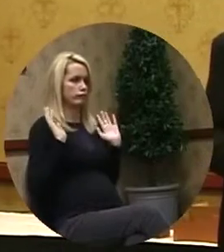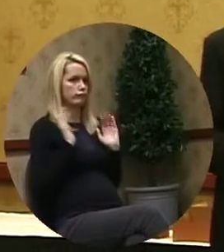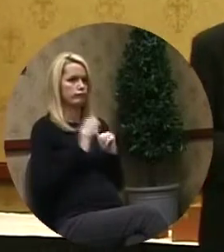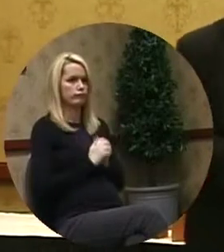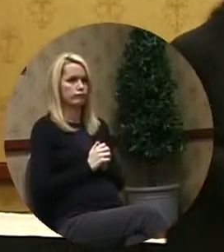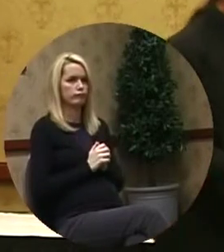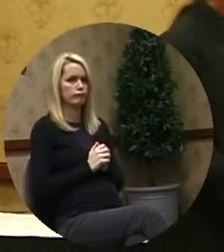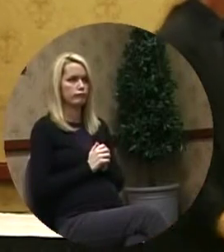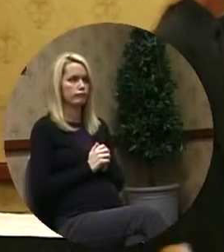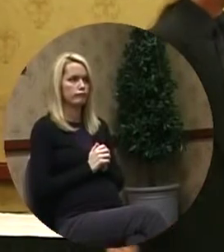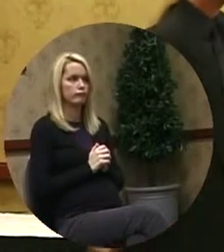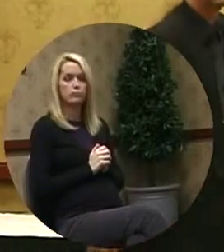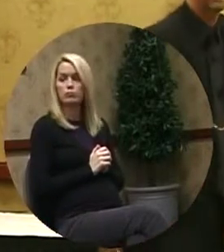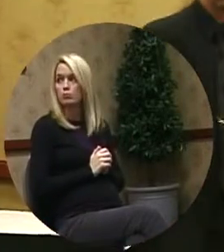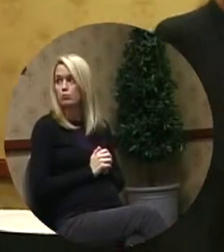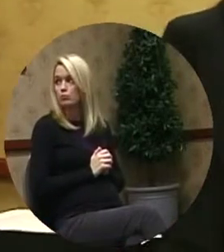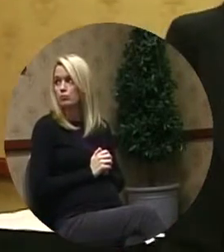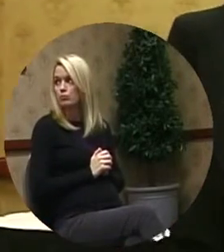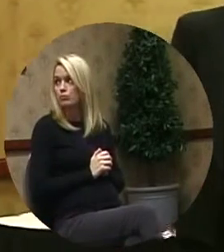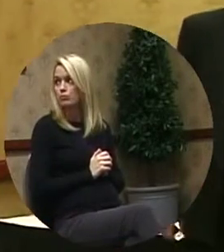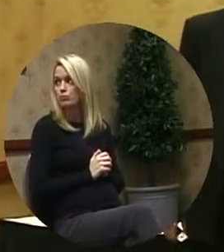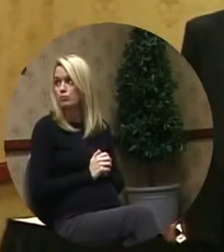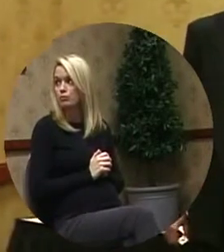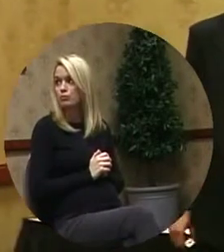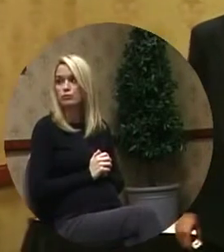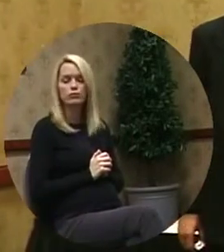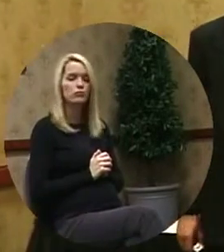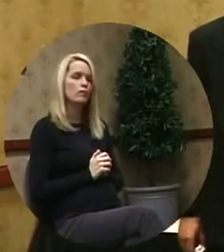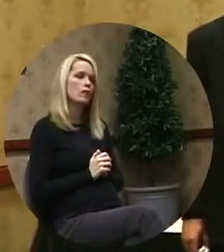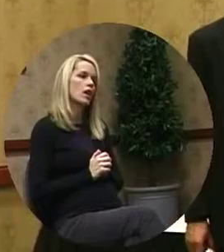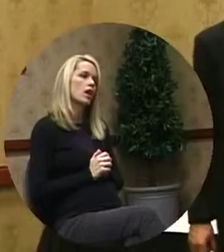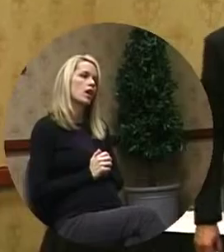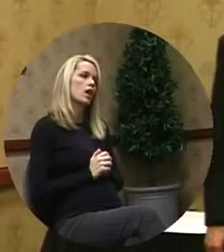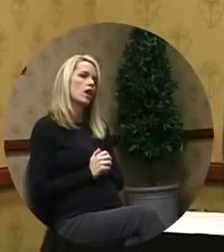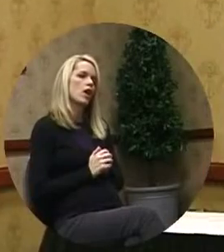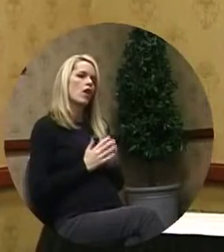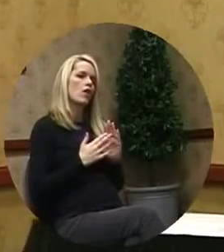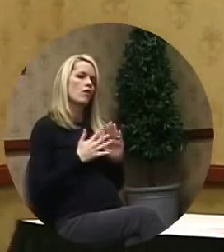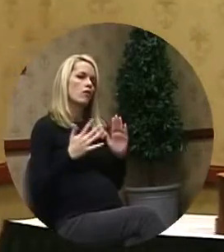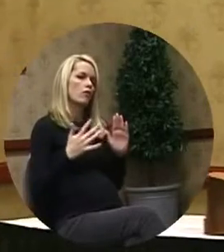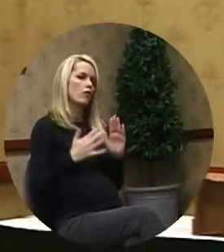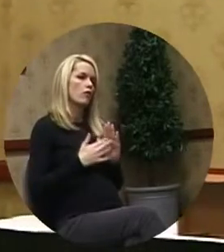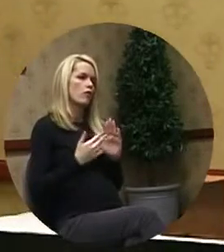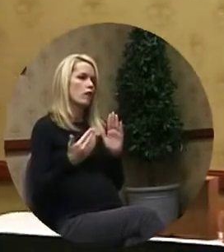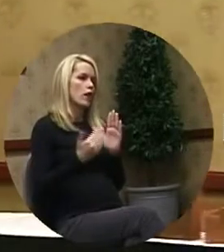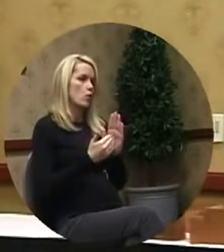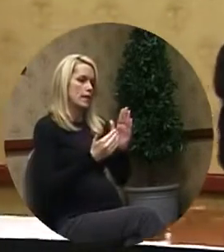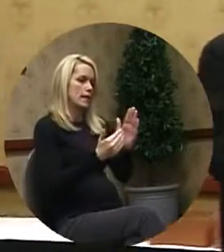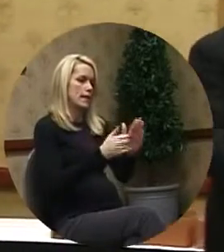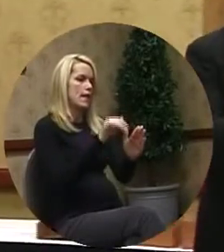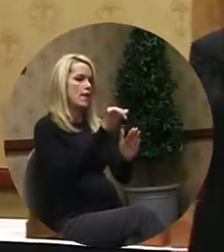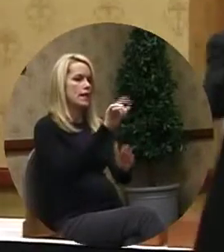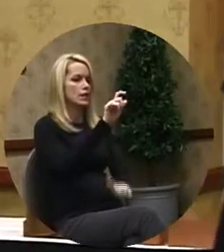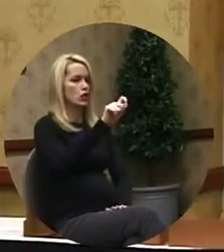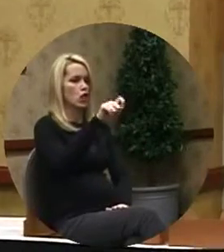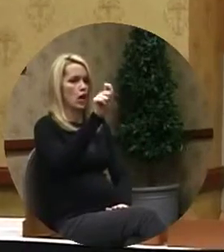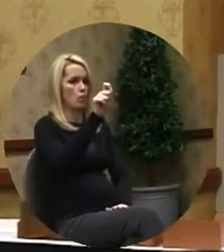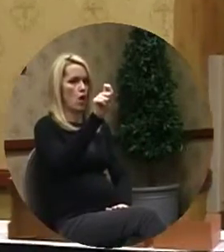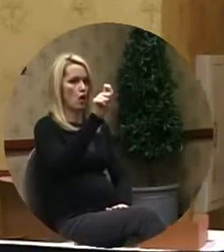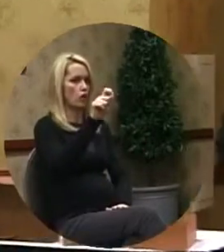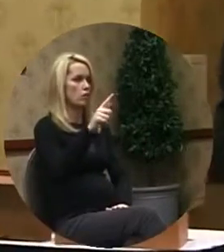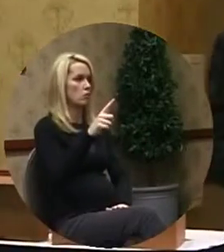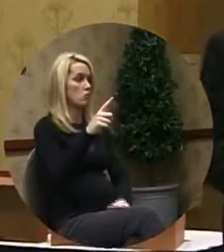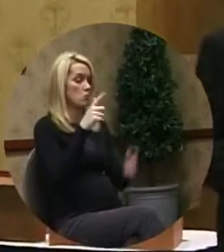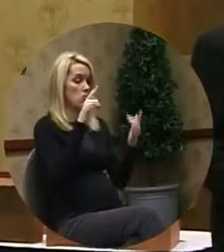Okay. Frequency recording. Frequency recording is simply a matter of a check mark. It's simply saying